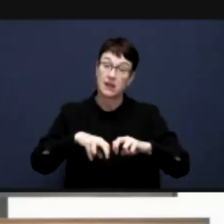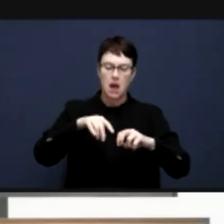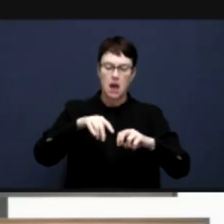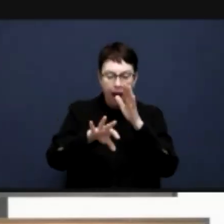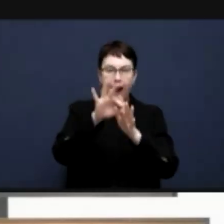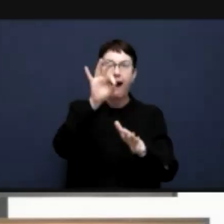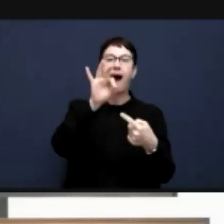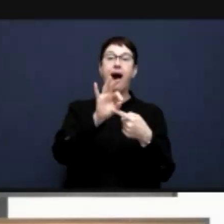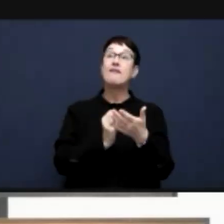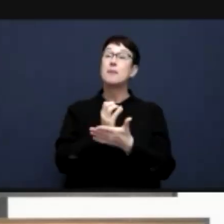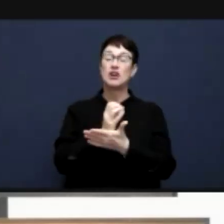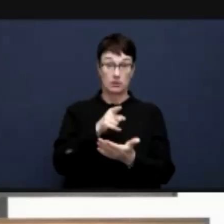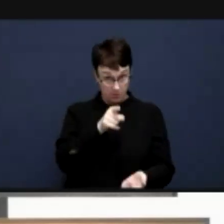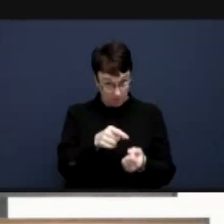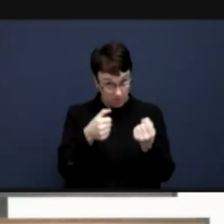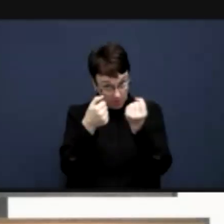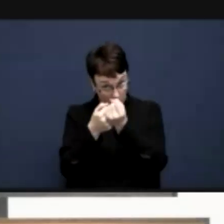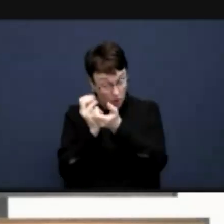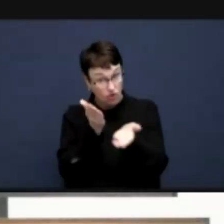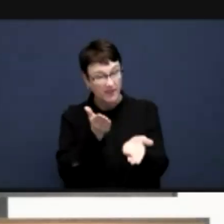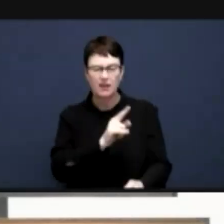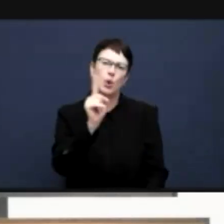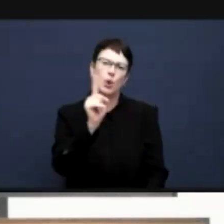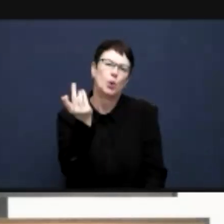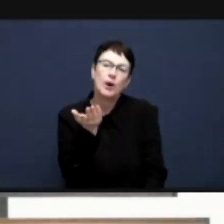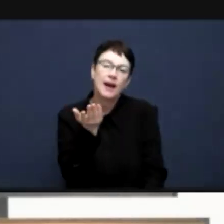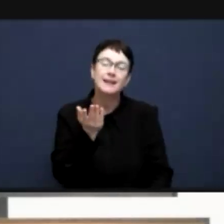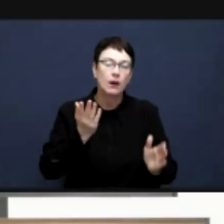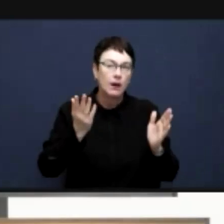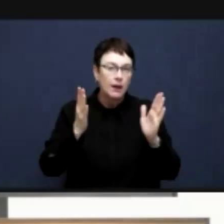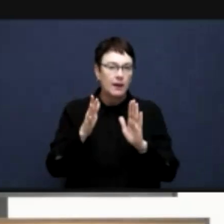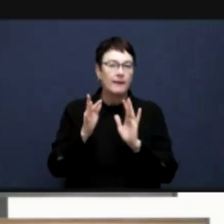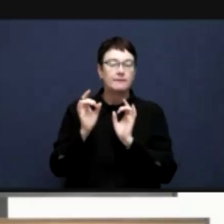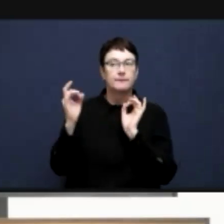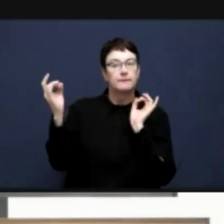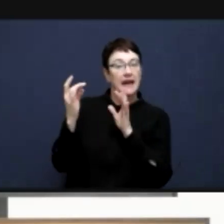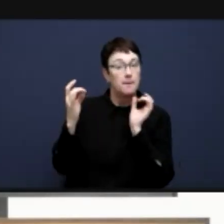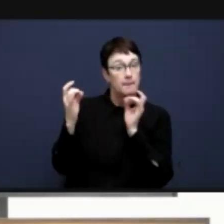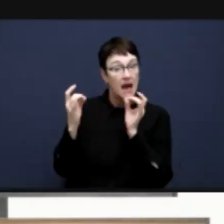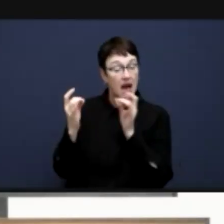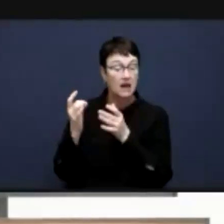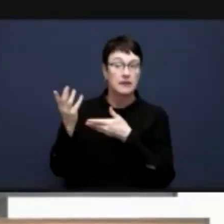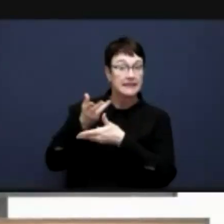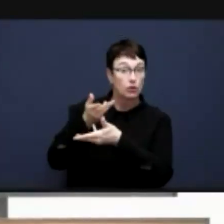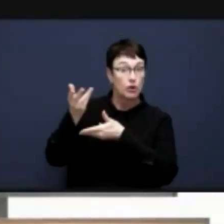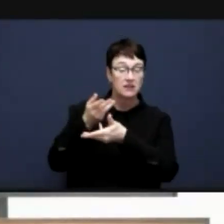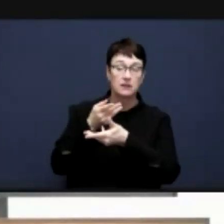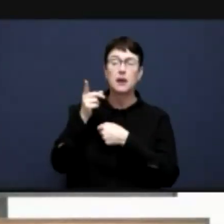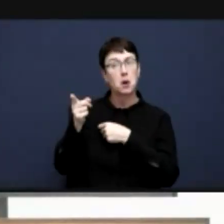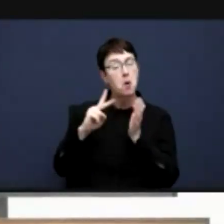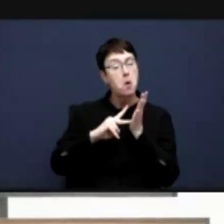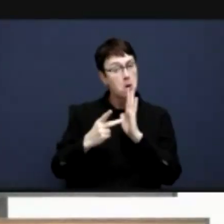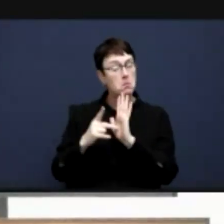communication. And in that sense, the feedback mechanism in the Web Accessibility Directive, it's also a support service, and if they